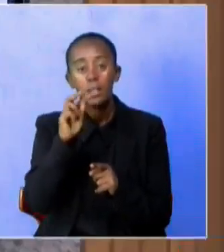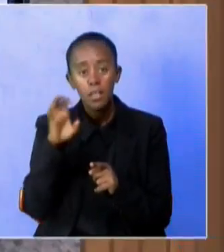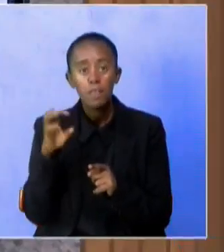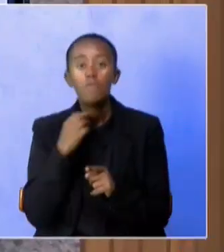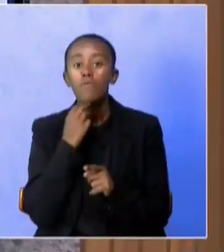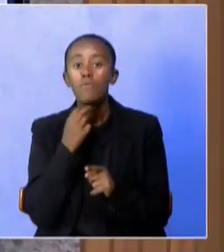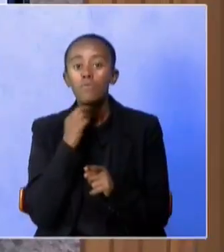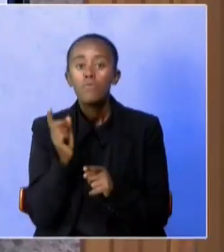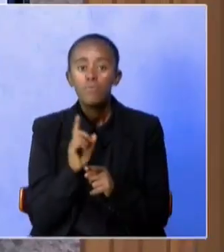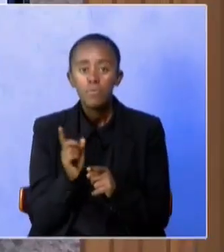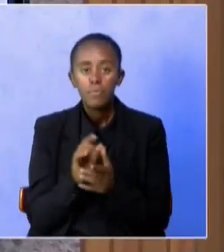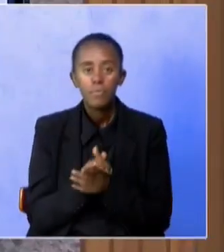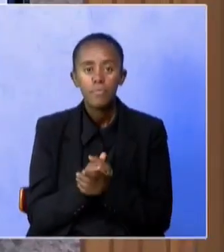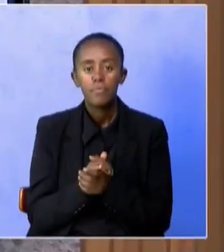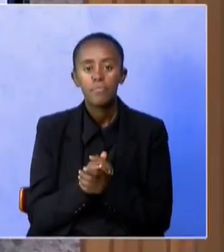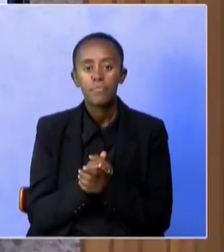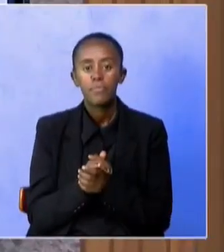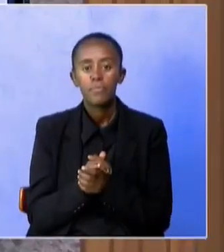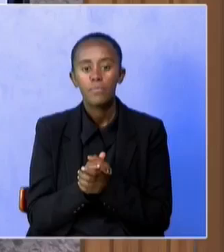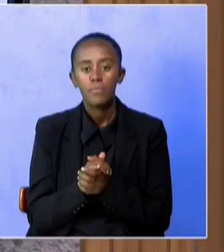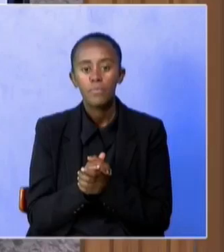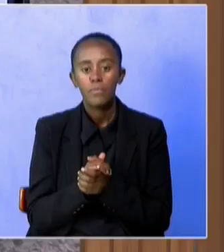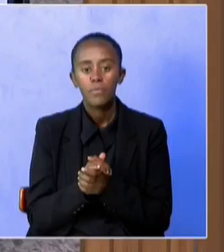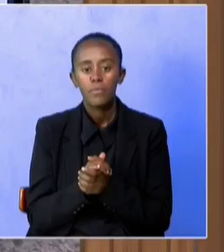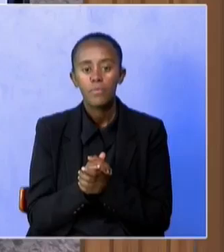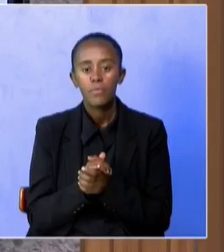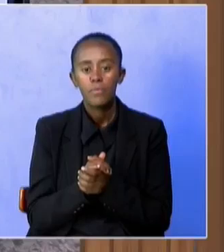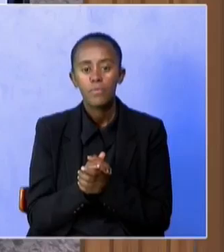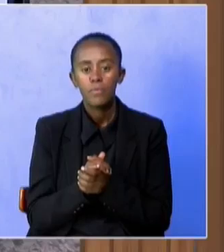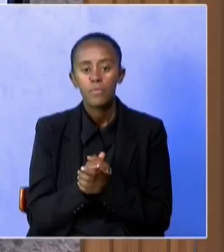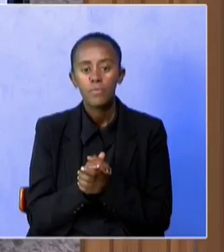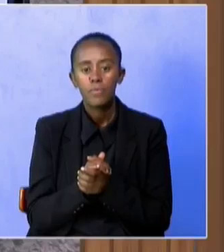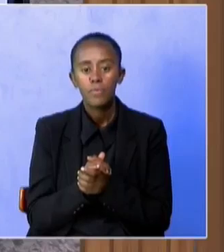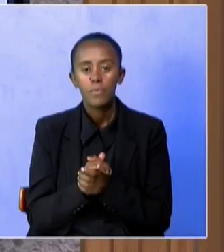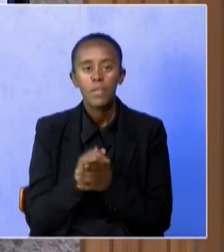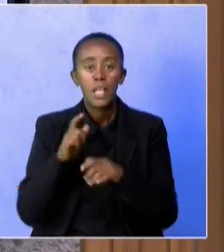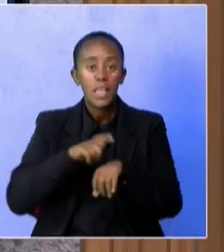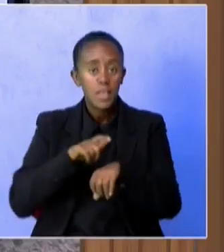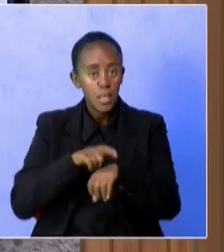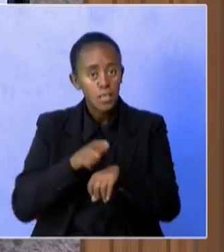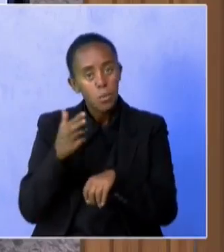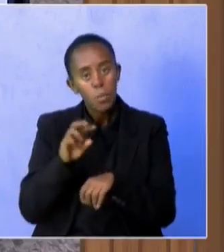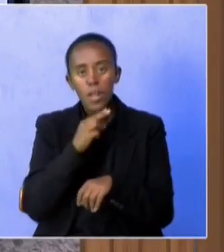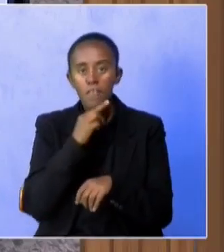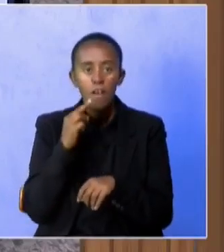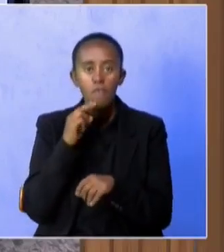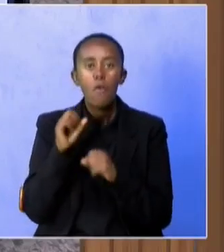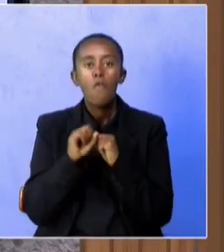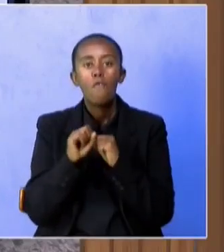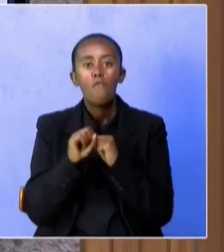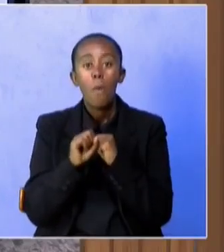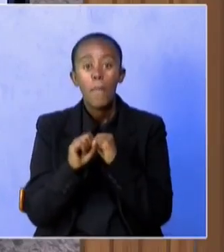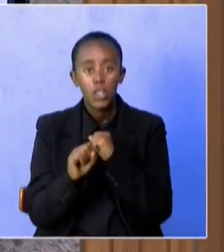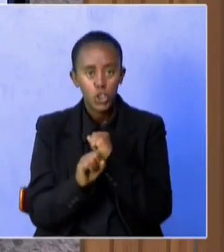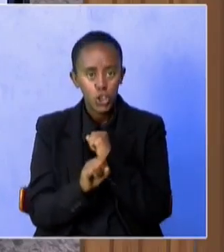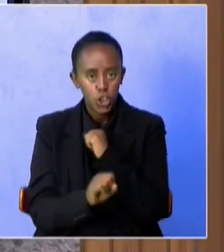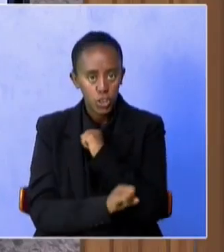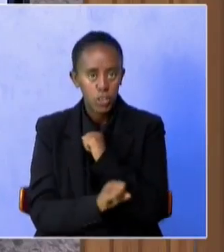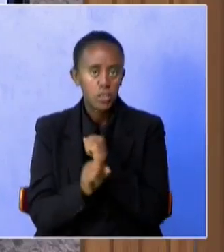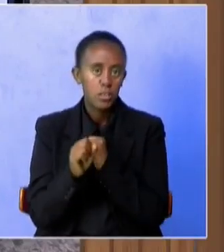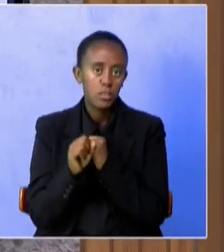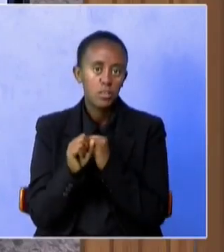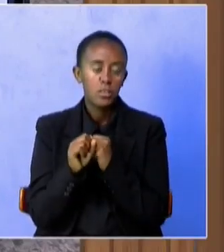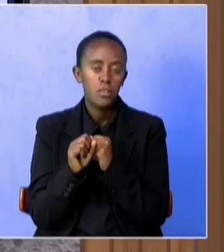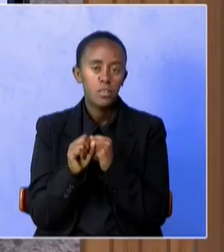by the tense or verb formation that they use. For example, in the active voice,